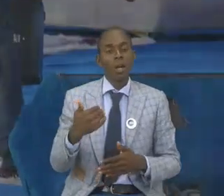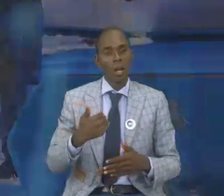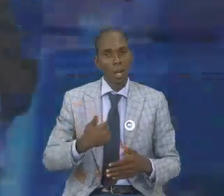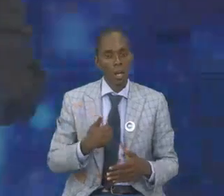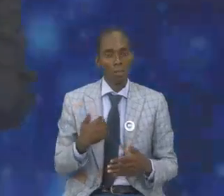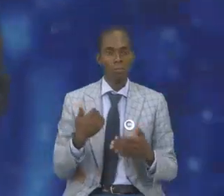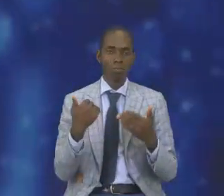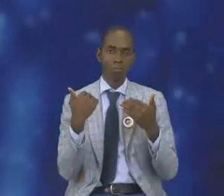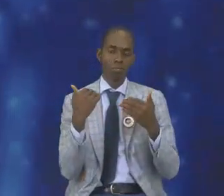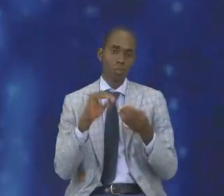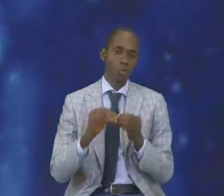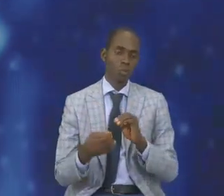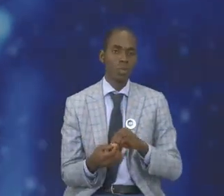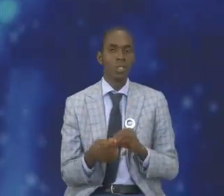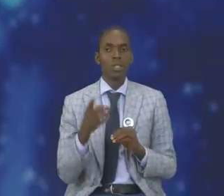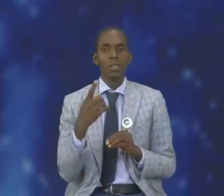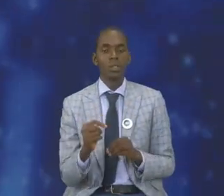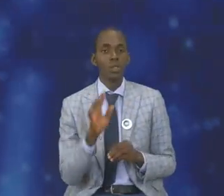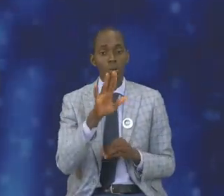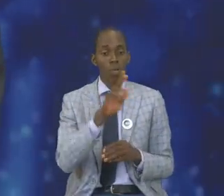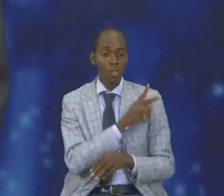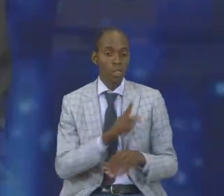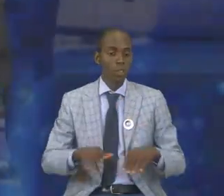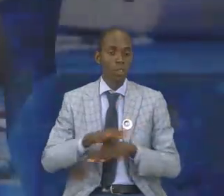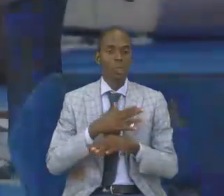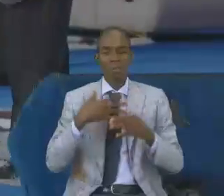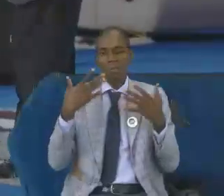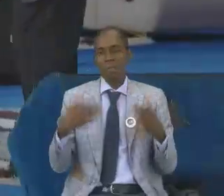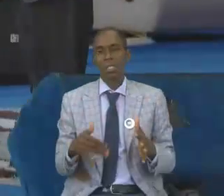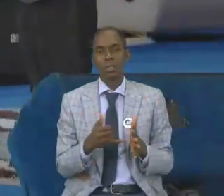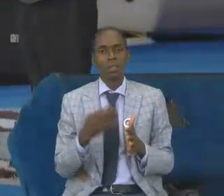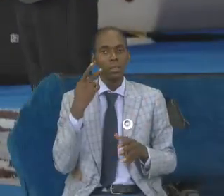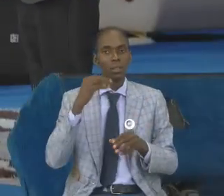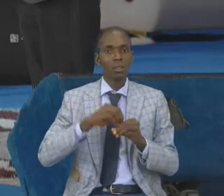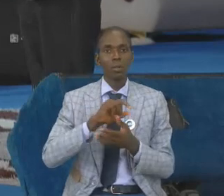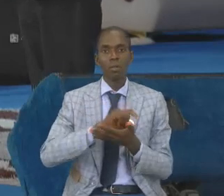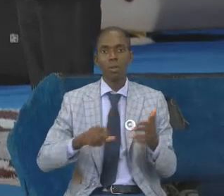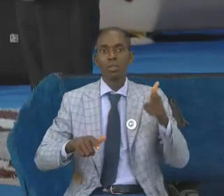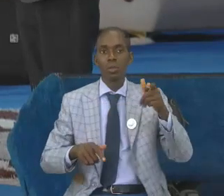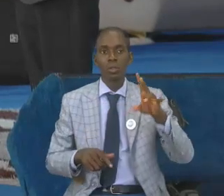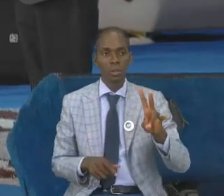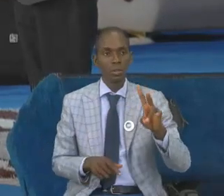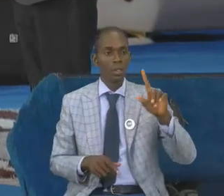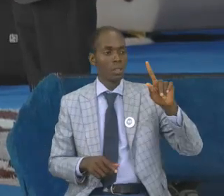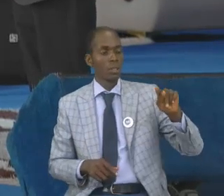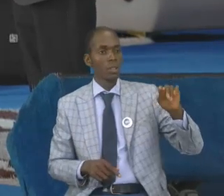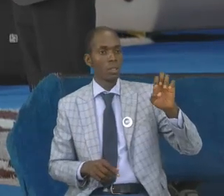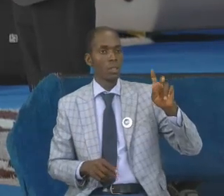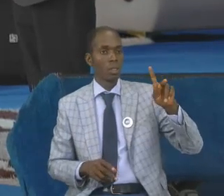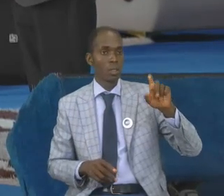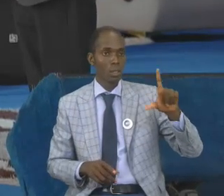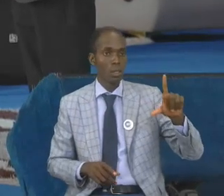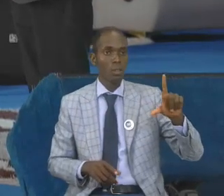thy kingdom and finished it. Verse 27. In verse 27, tekel, thou,